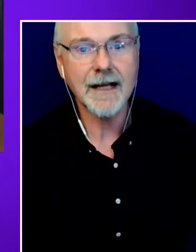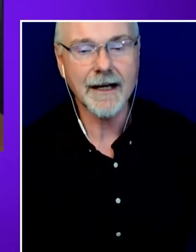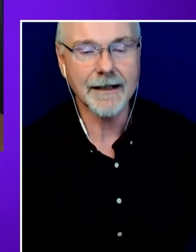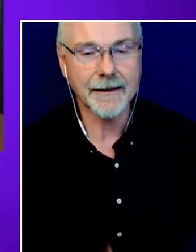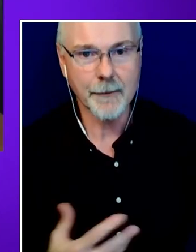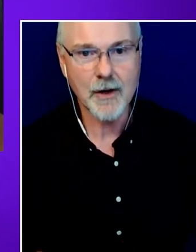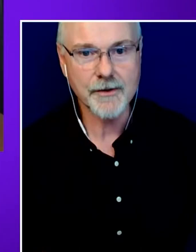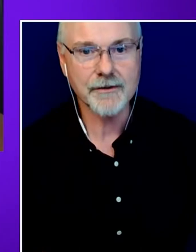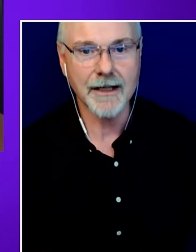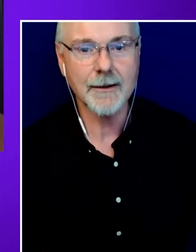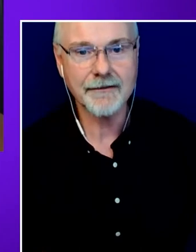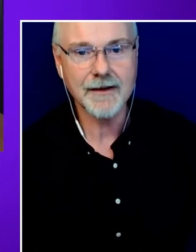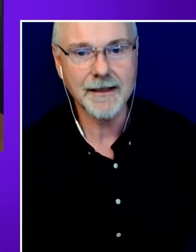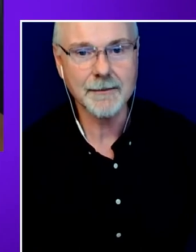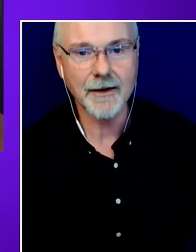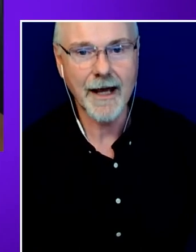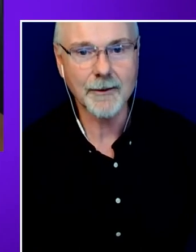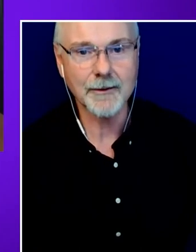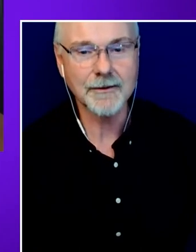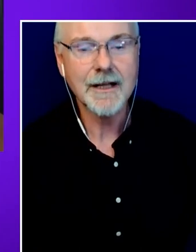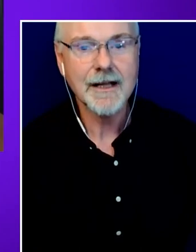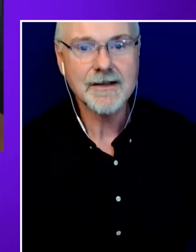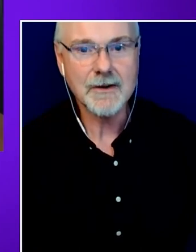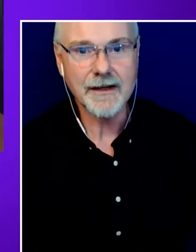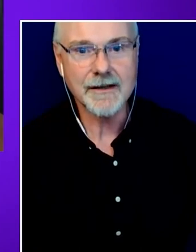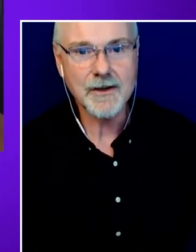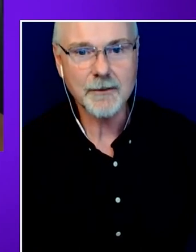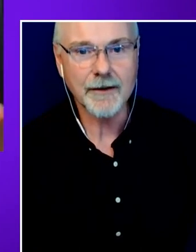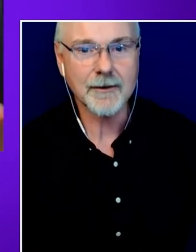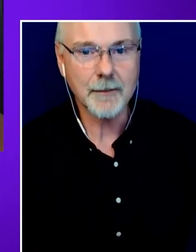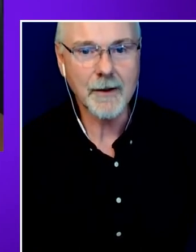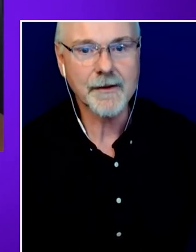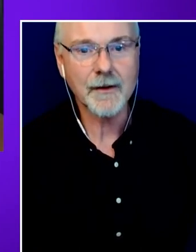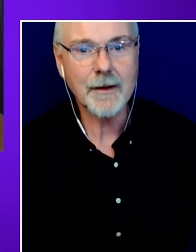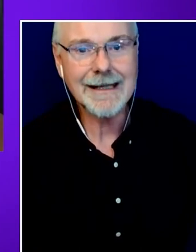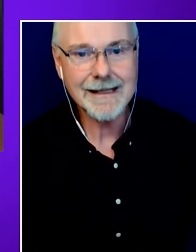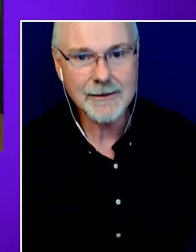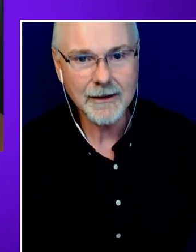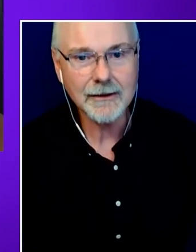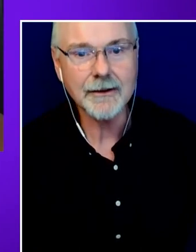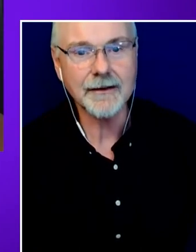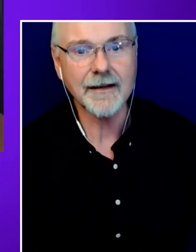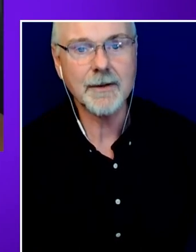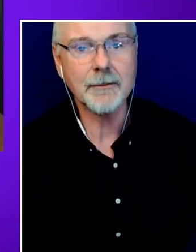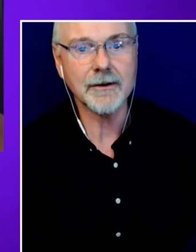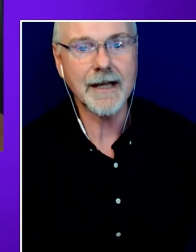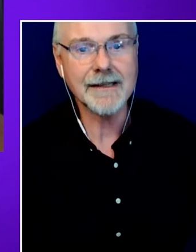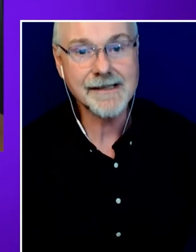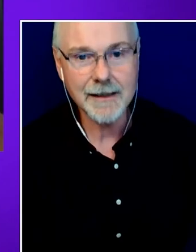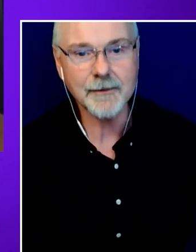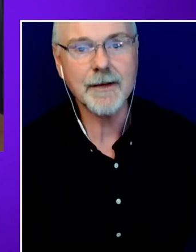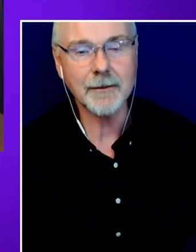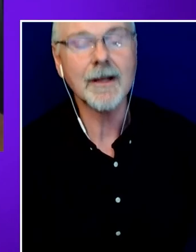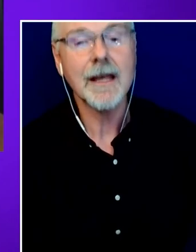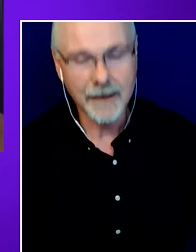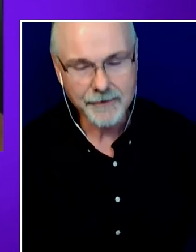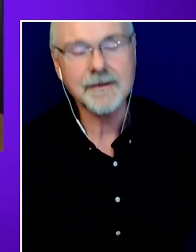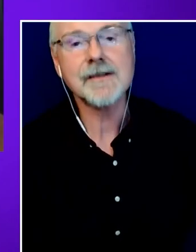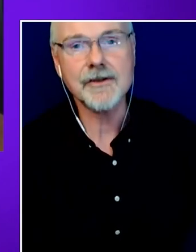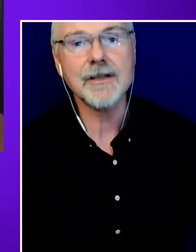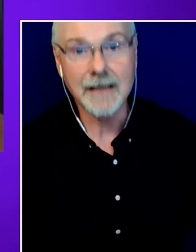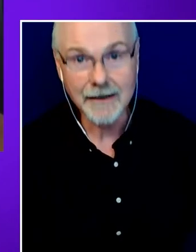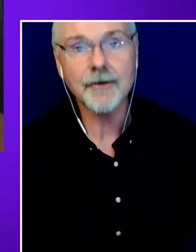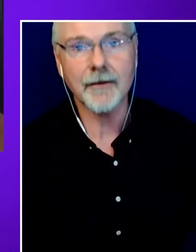two-way approach, right? You have to think about how to do the interpreting from both. So we need to include deaf people and disabled people in